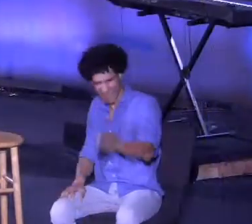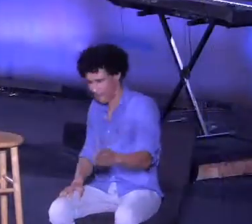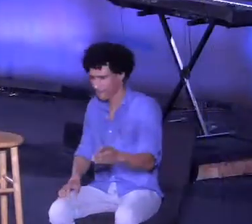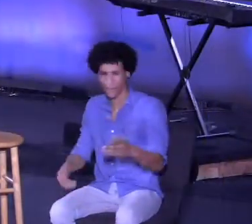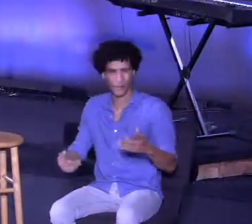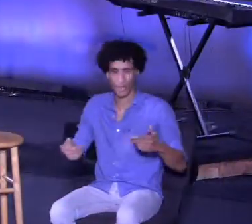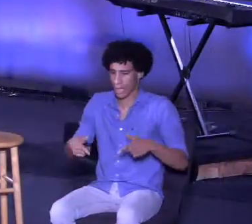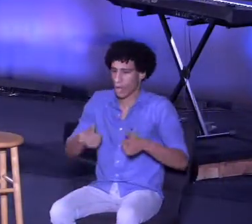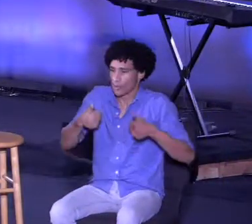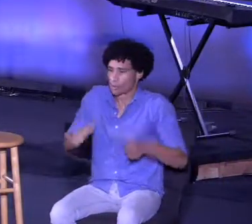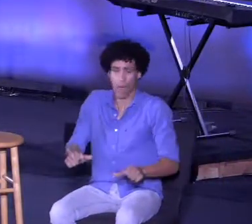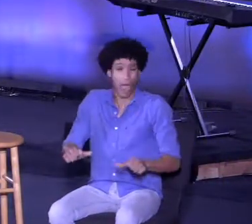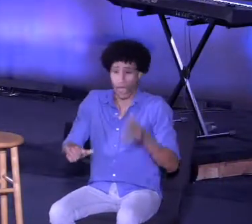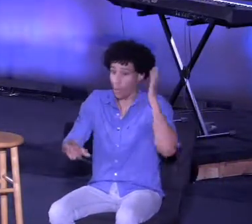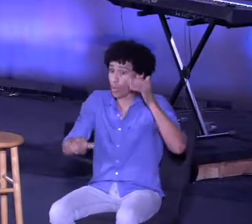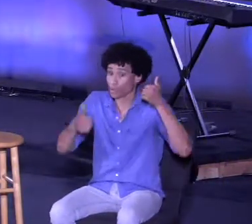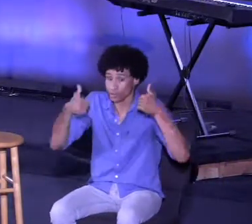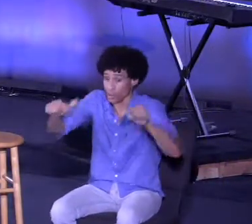into this world.